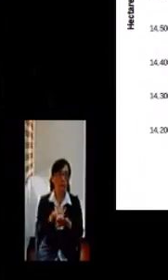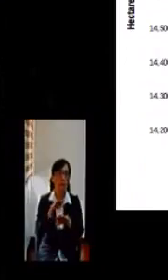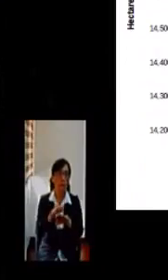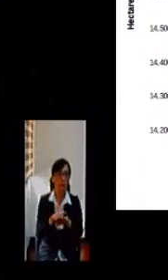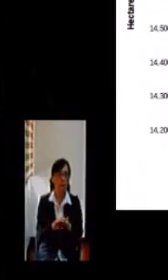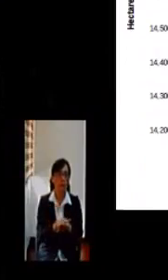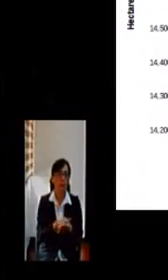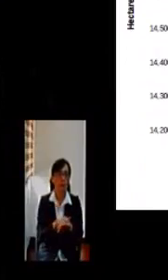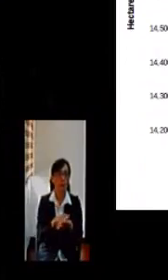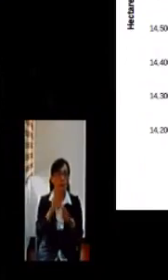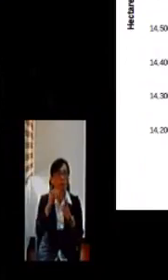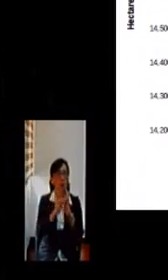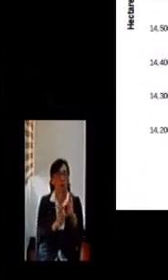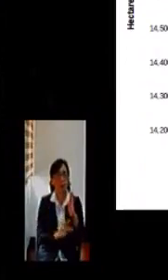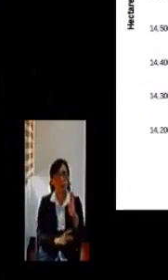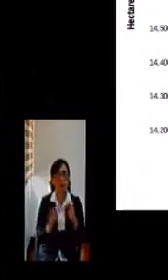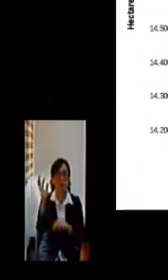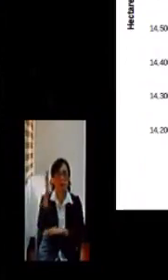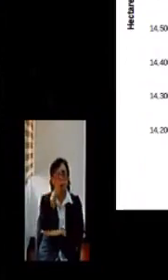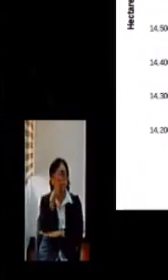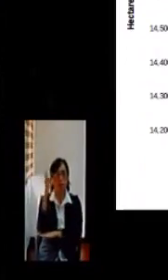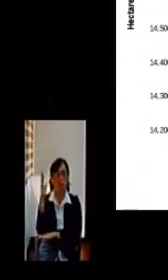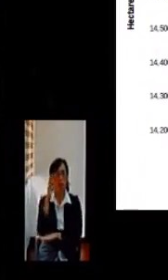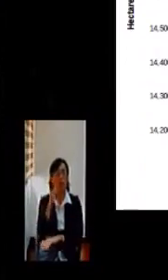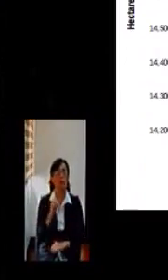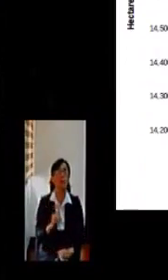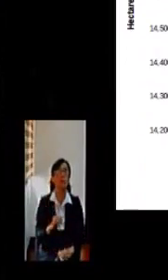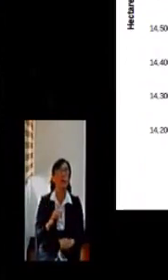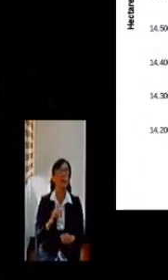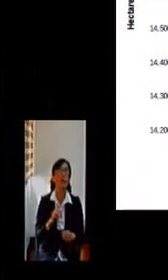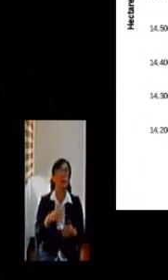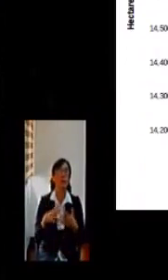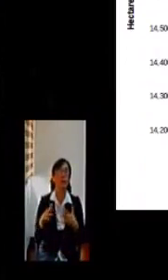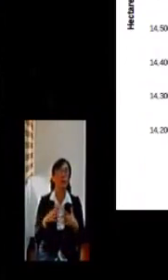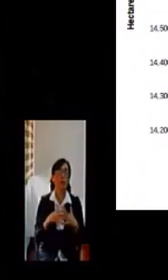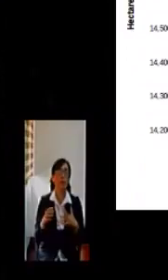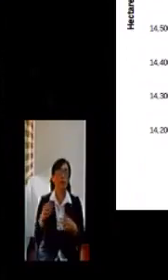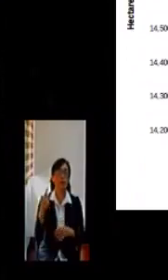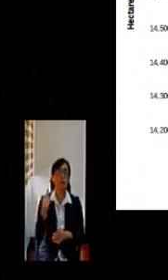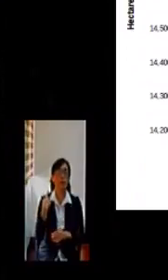in forest cover. Although that has,